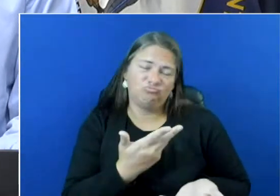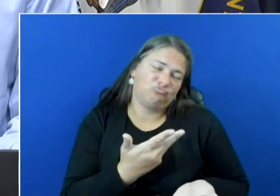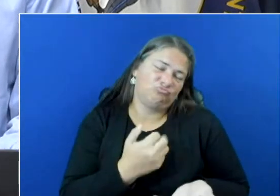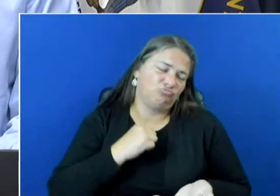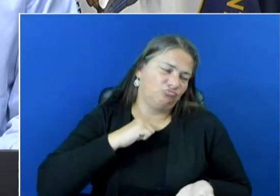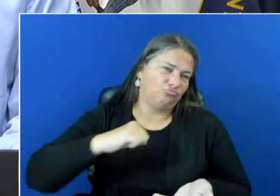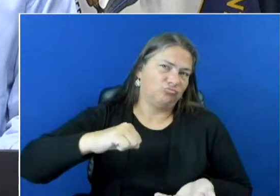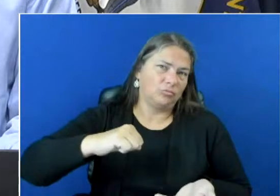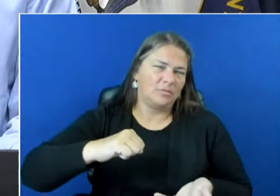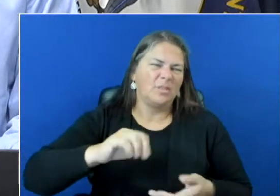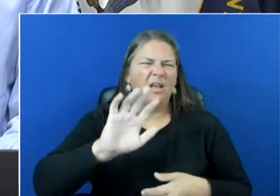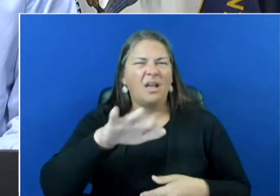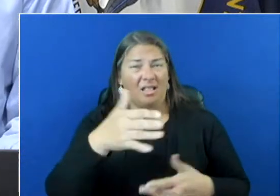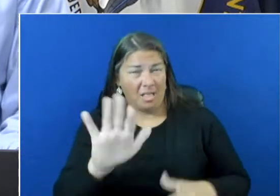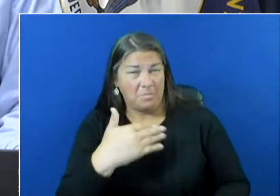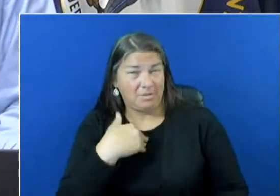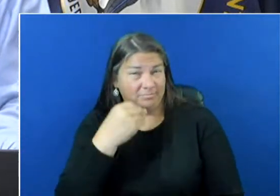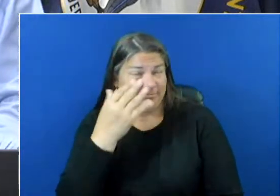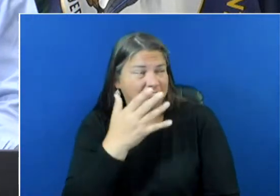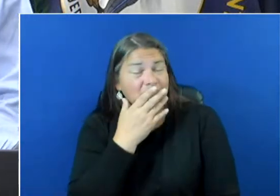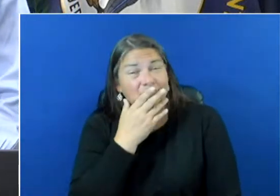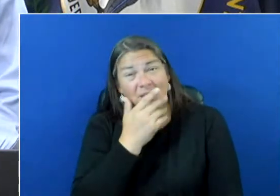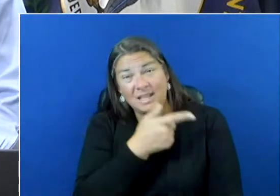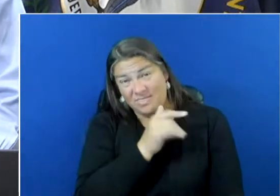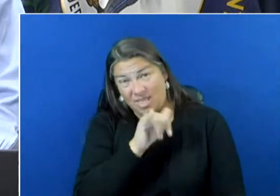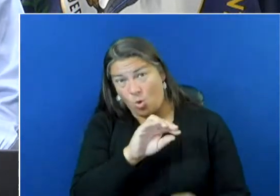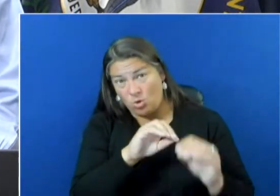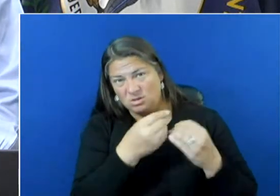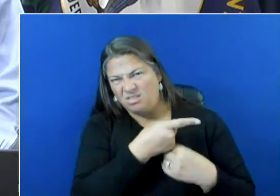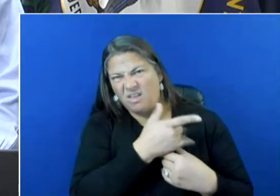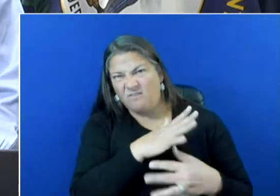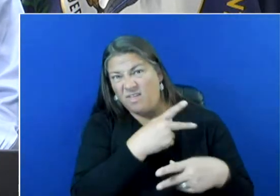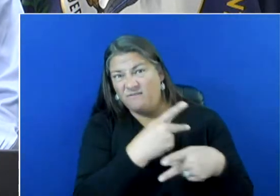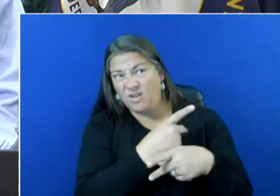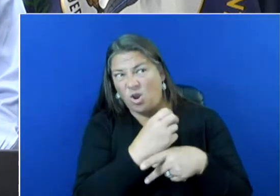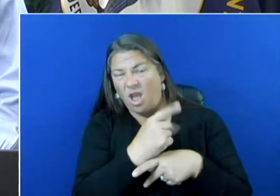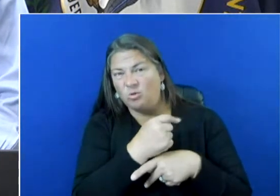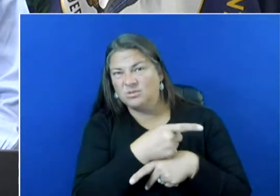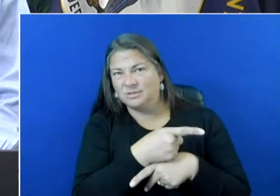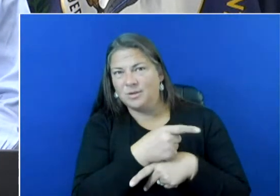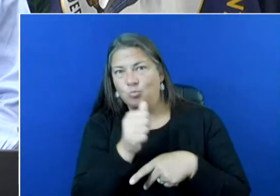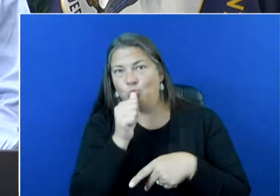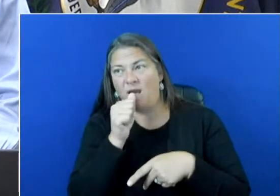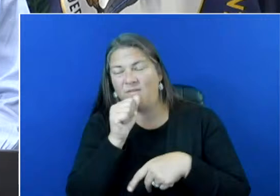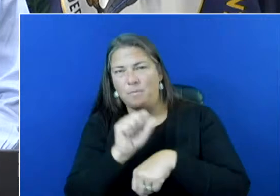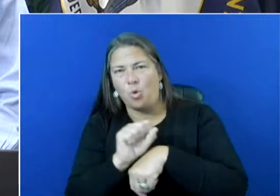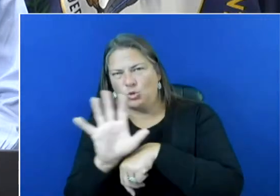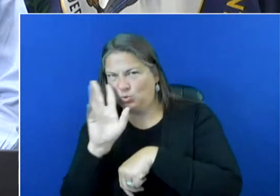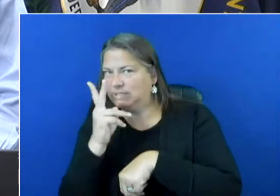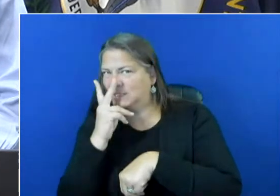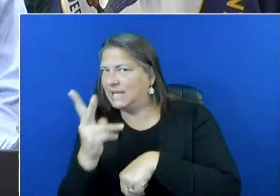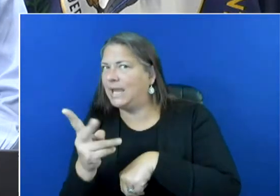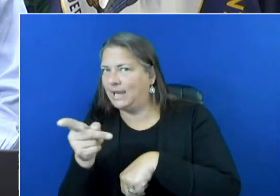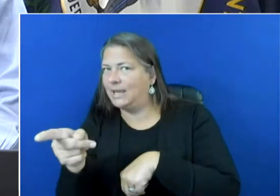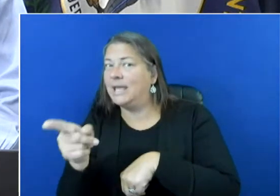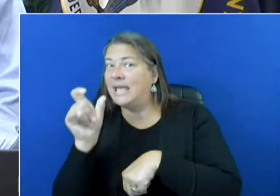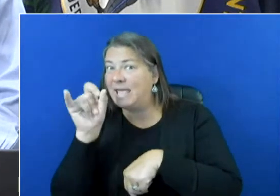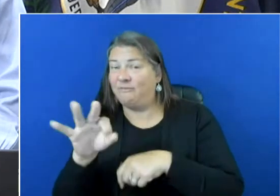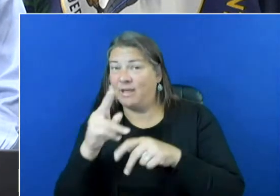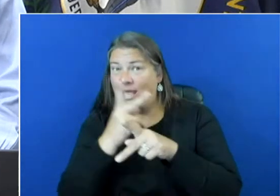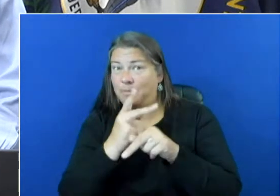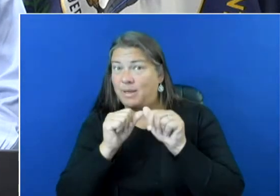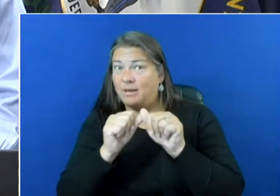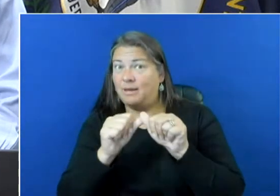organization, because I think they figured out what private employers are going to see if this Delta variant continues. To